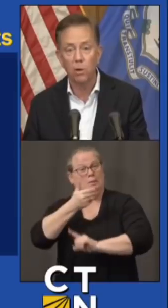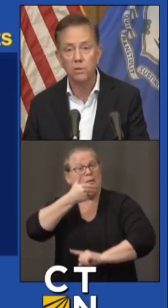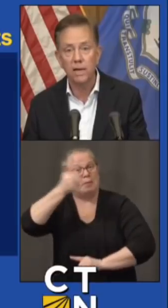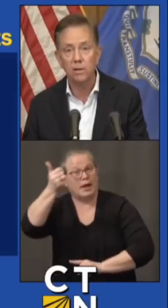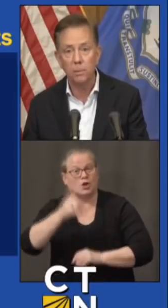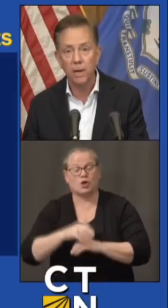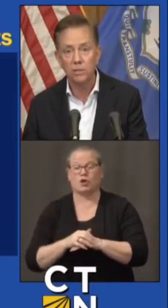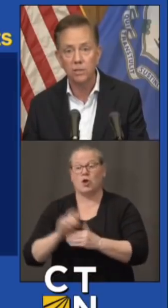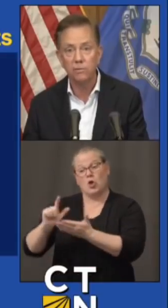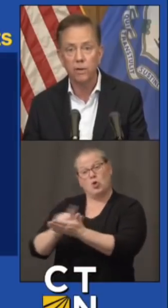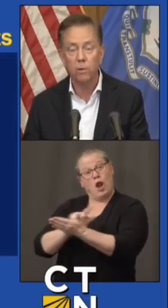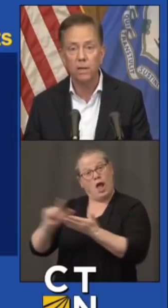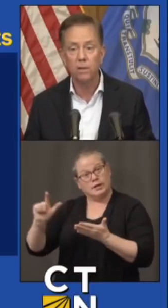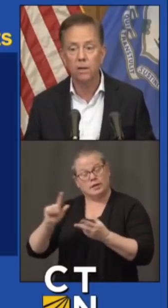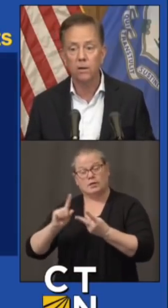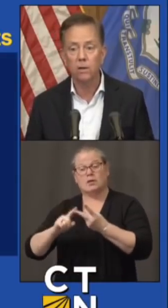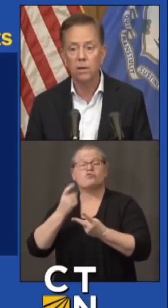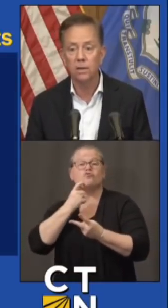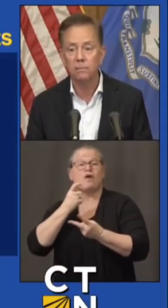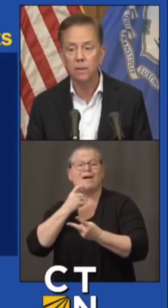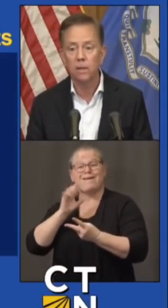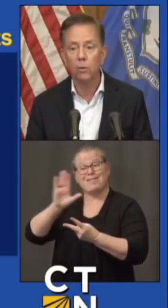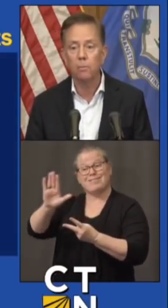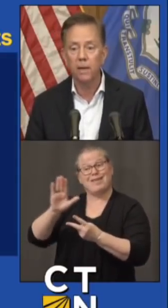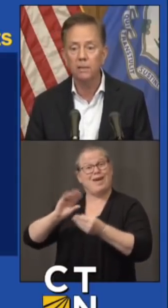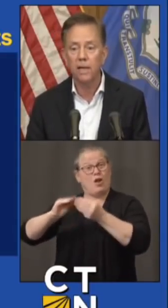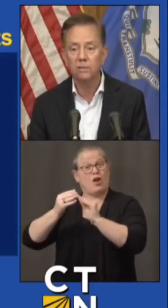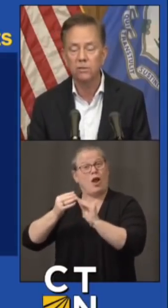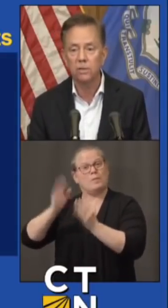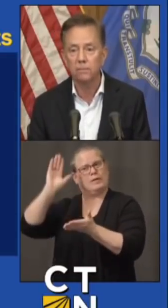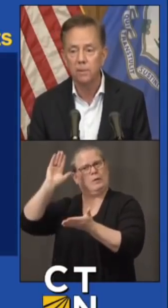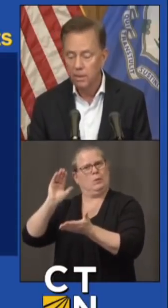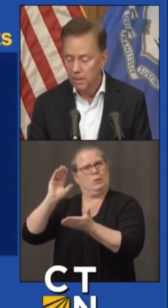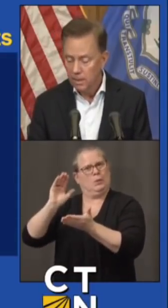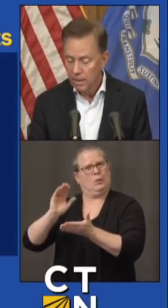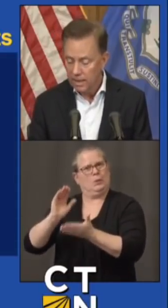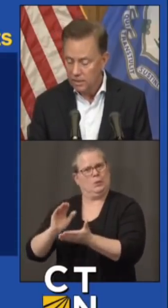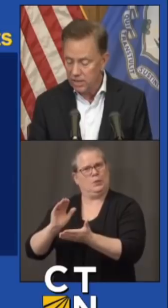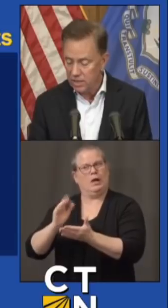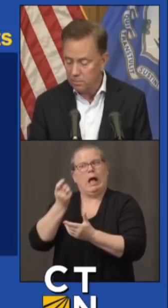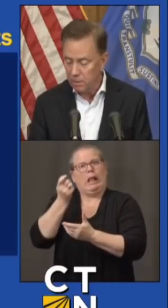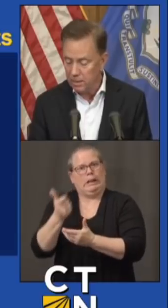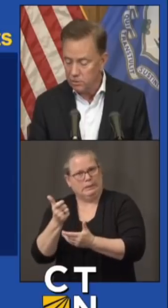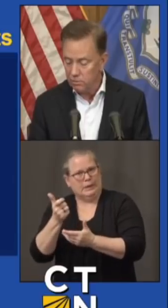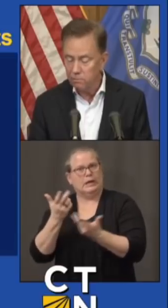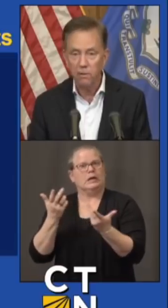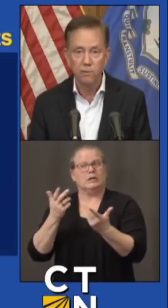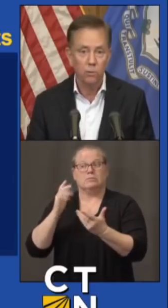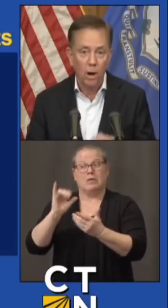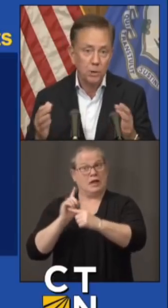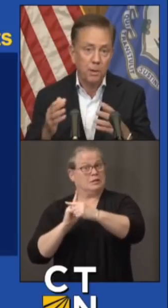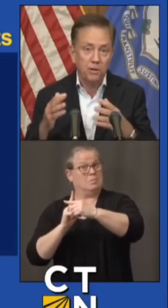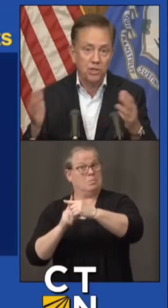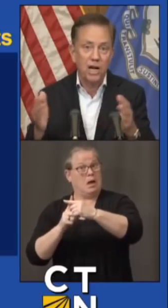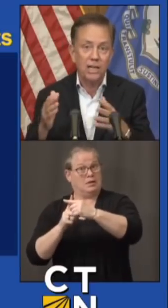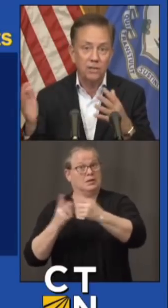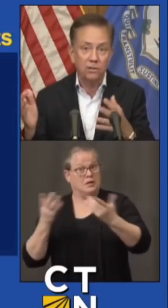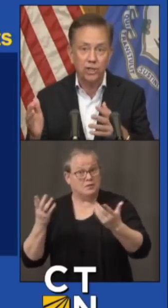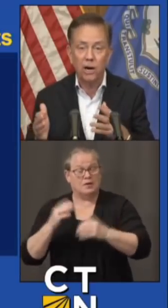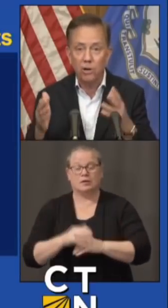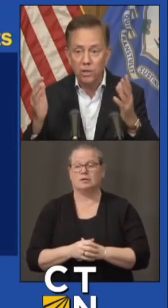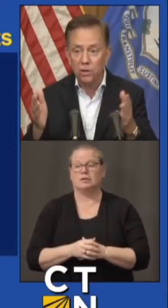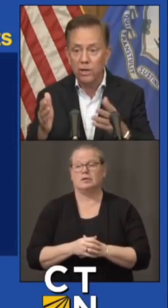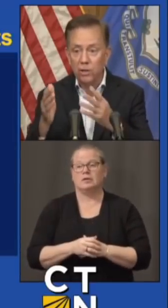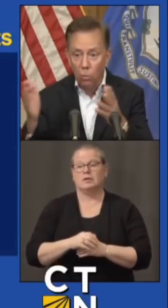They brought down the positivity rate there a little bit. I guess that's a positive. If you're in Roxbury or Scotland